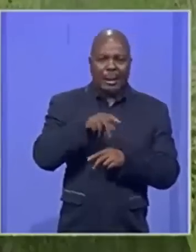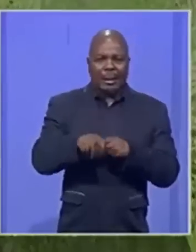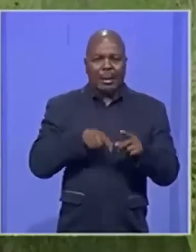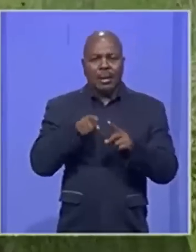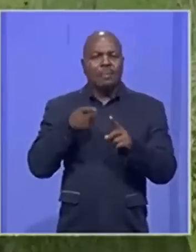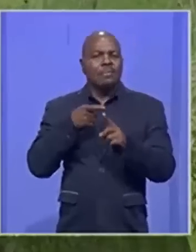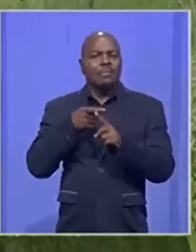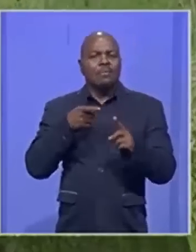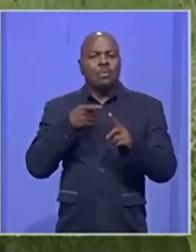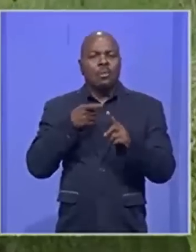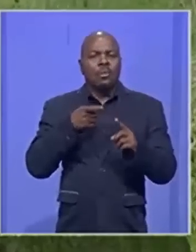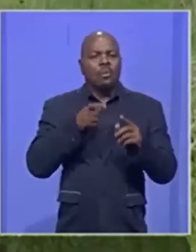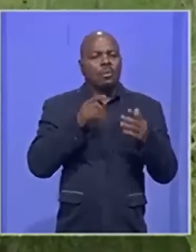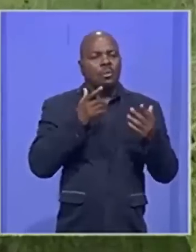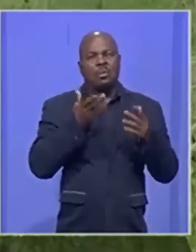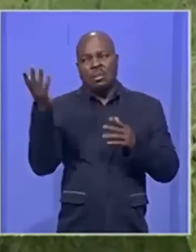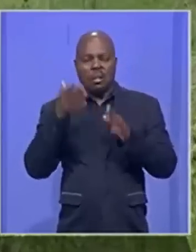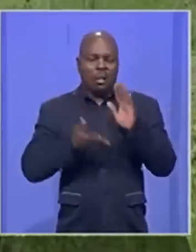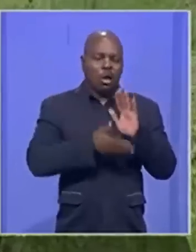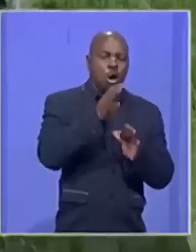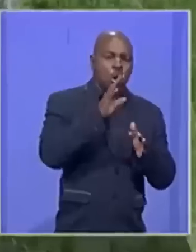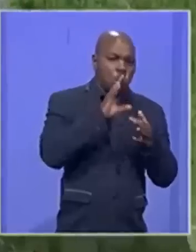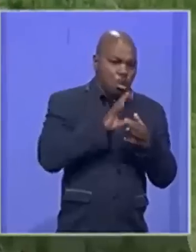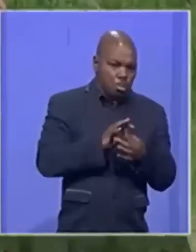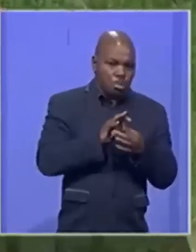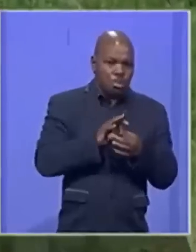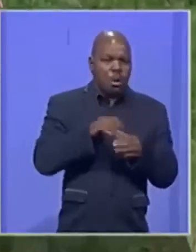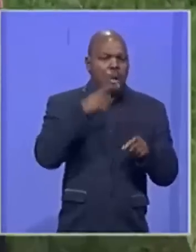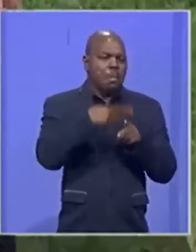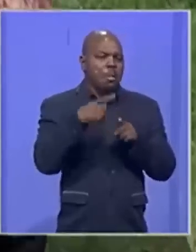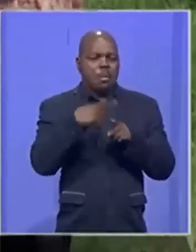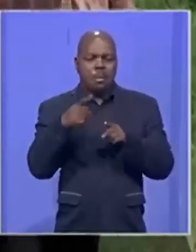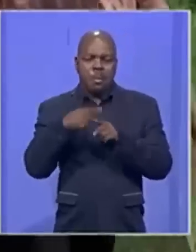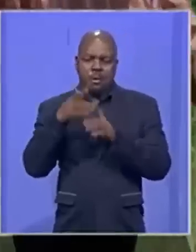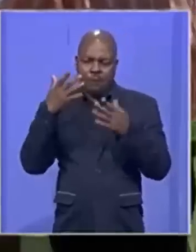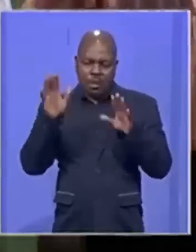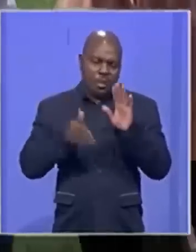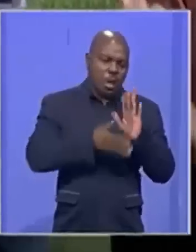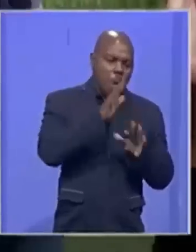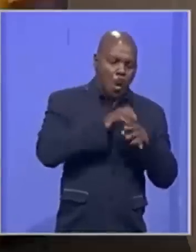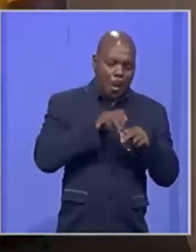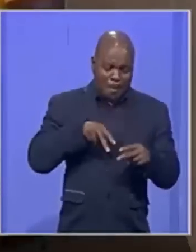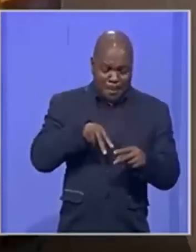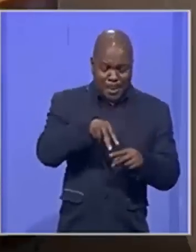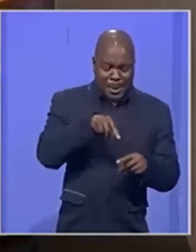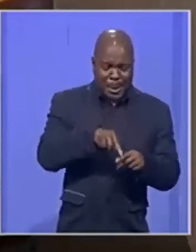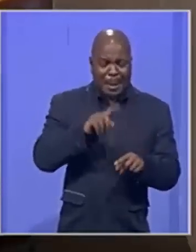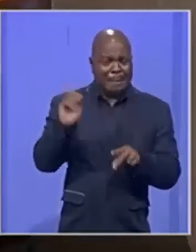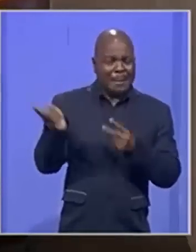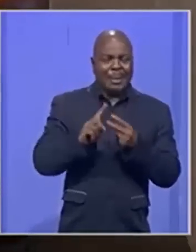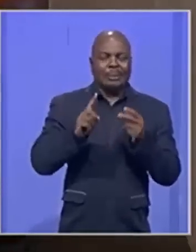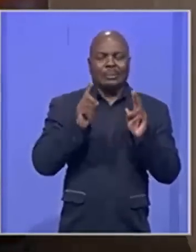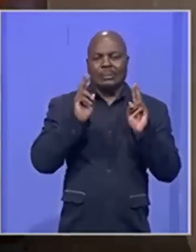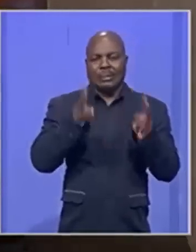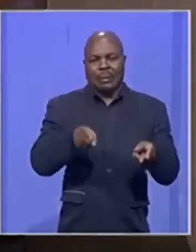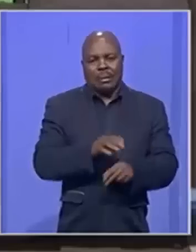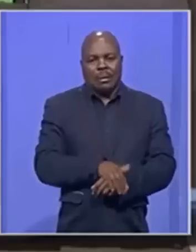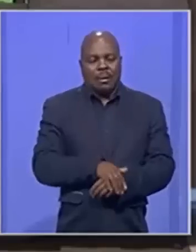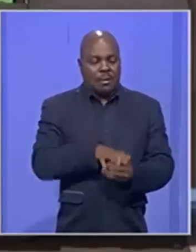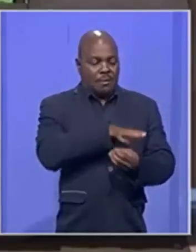neng ba boela legaeng la bone morago ga go tshameka le ditsala tsa bone. Balelapa ba mokutlo